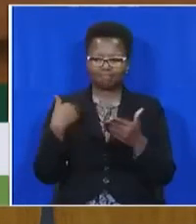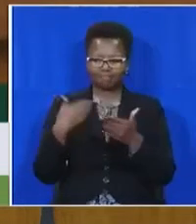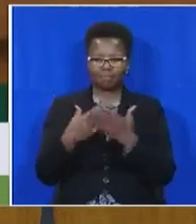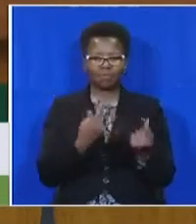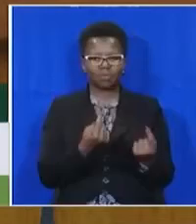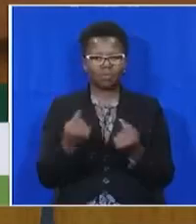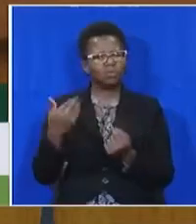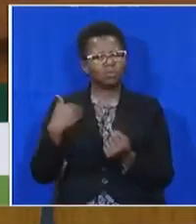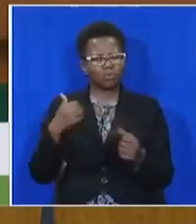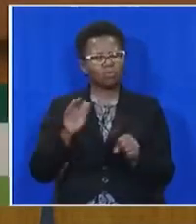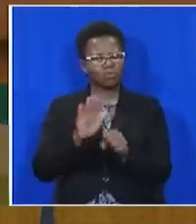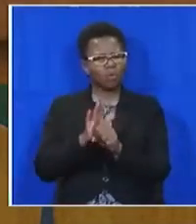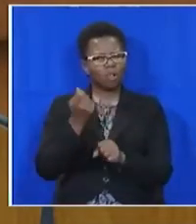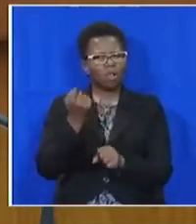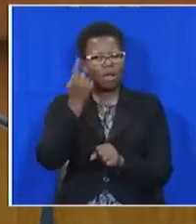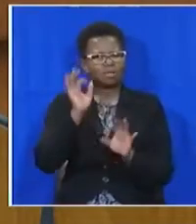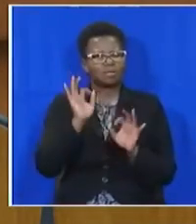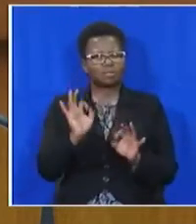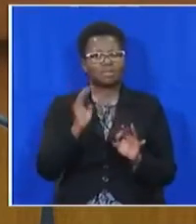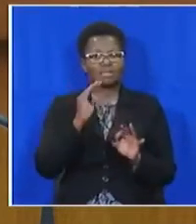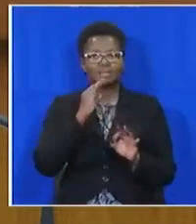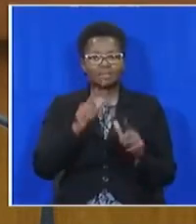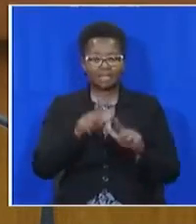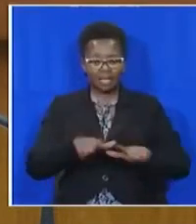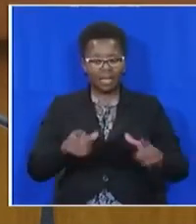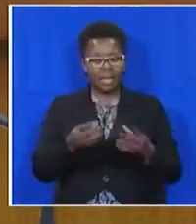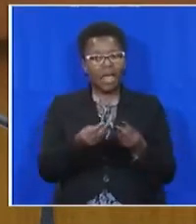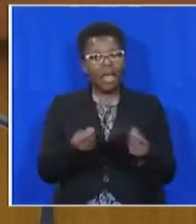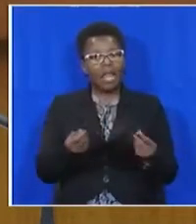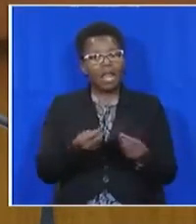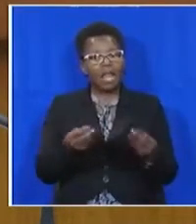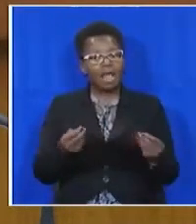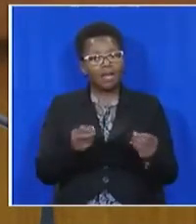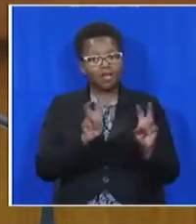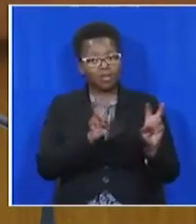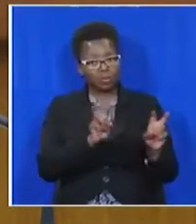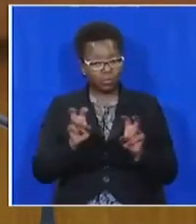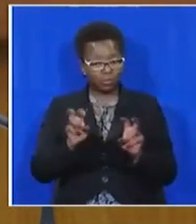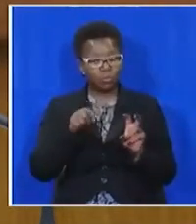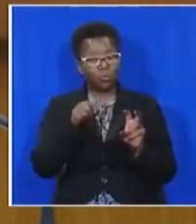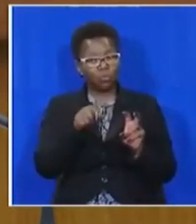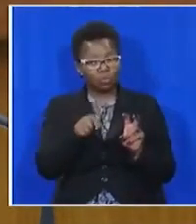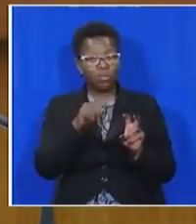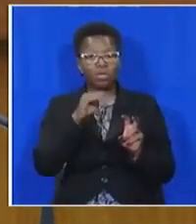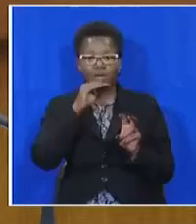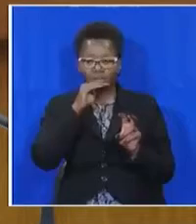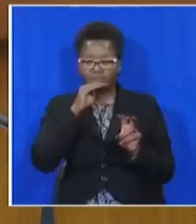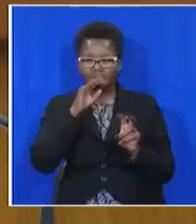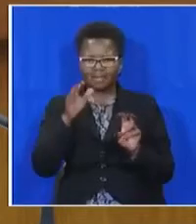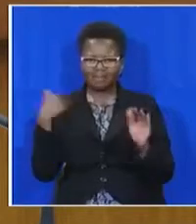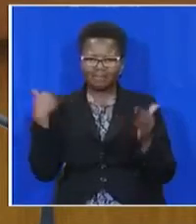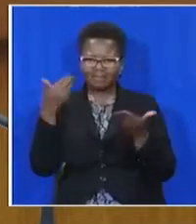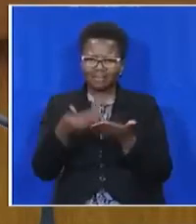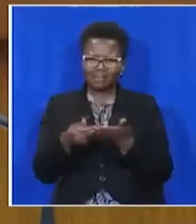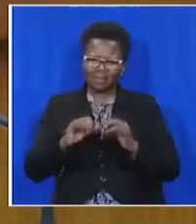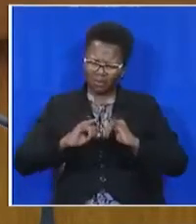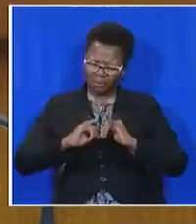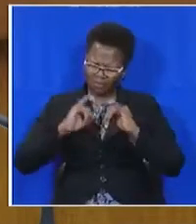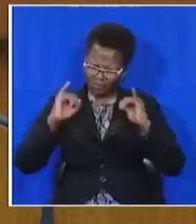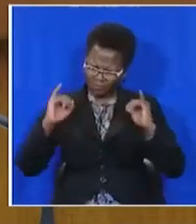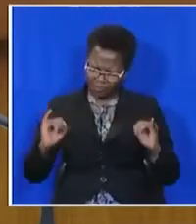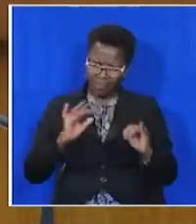and contextualized the land question as based on a society with deep scars of race, class,